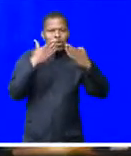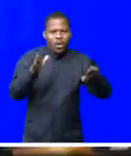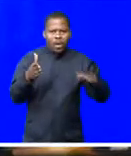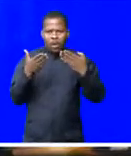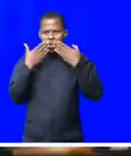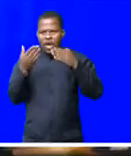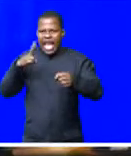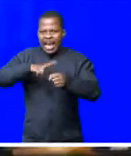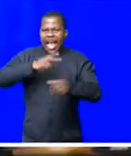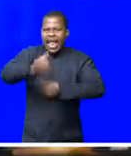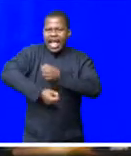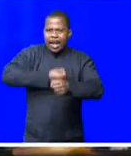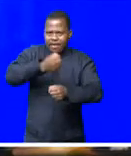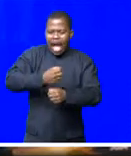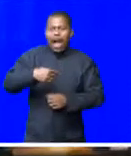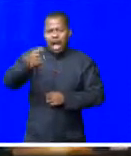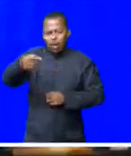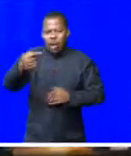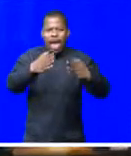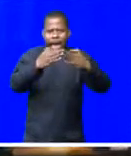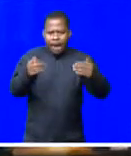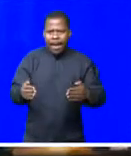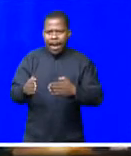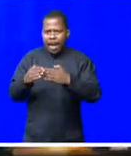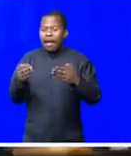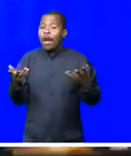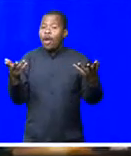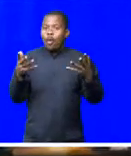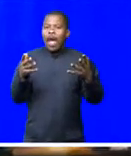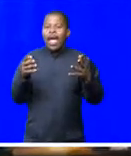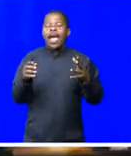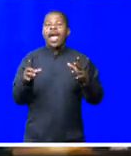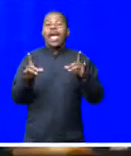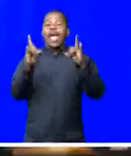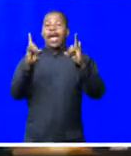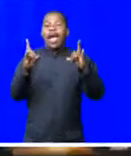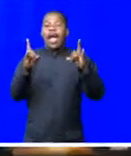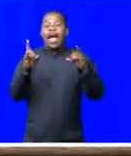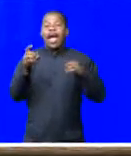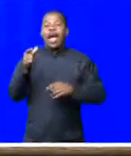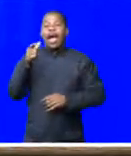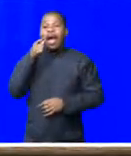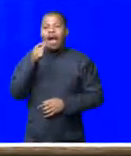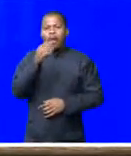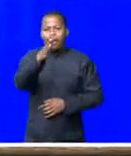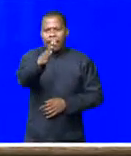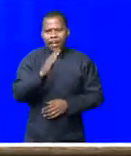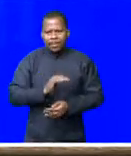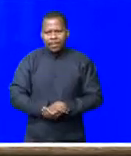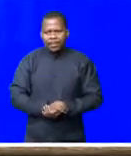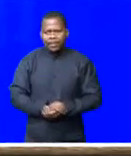yonke. Lo msebenti bewulapha enkundleni yesive kaSomhlolo.